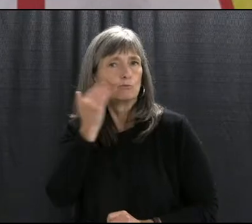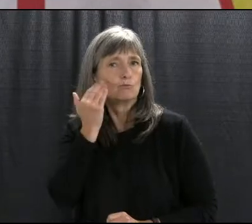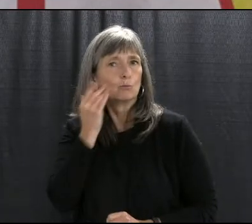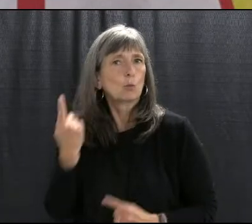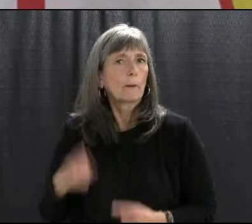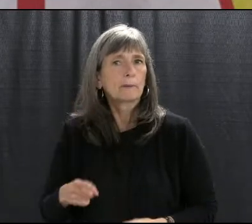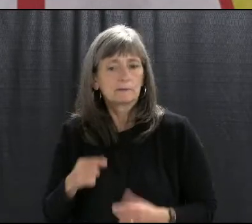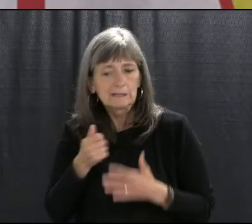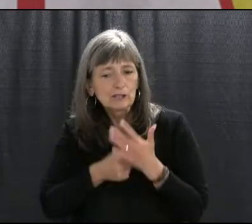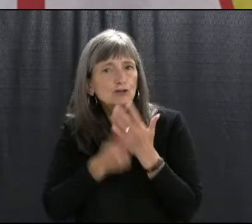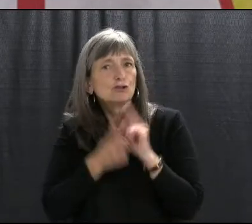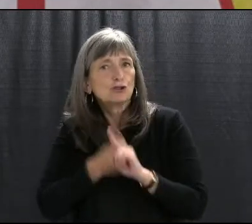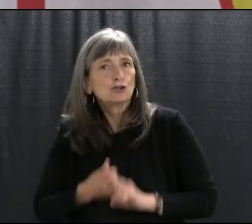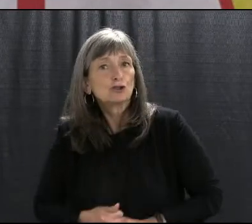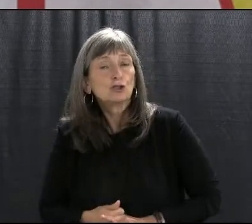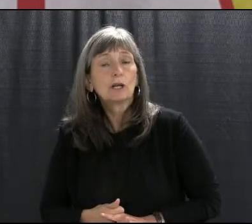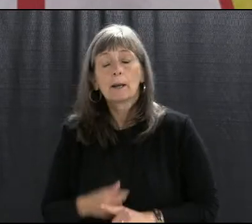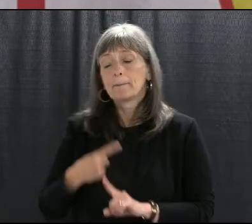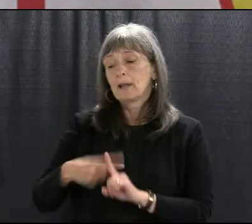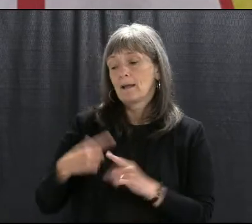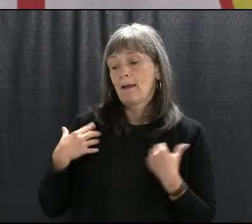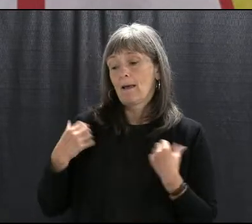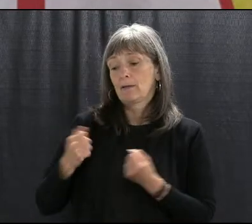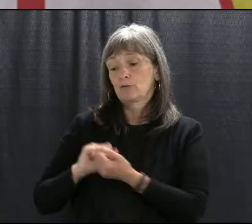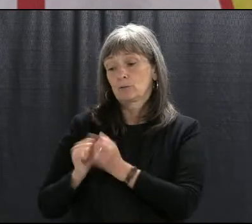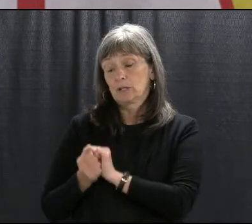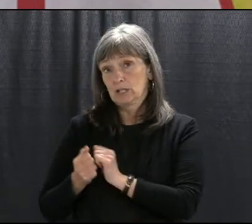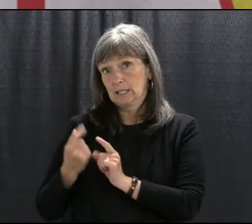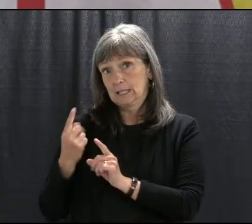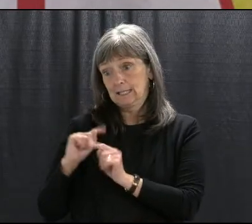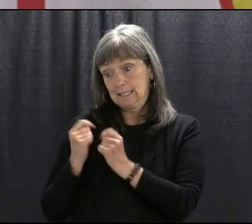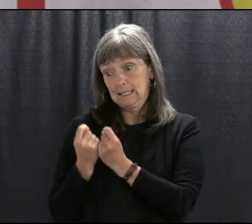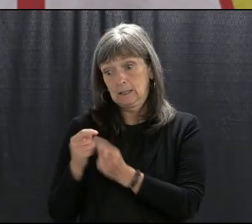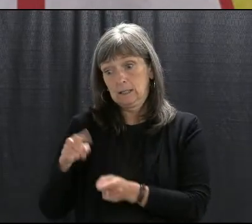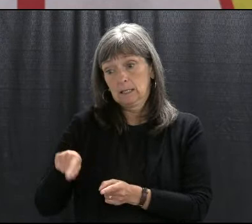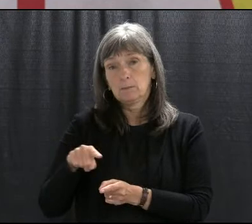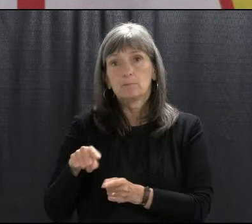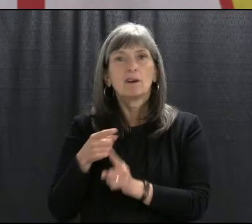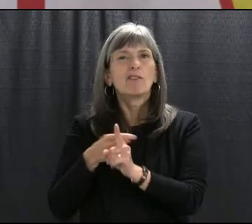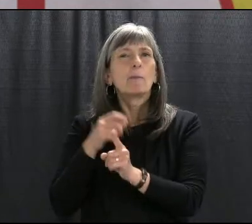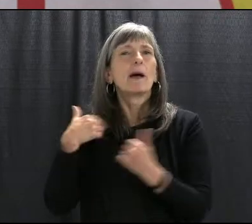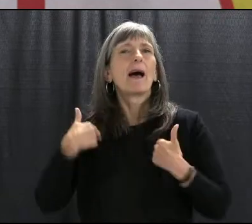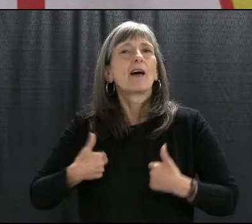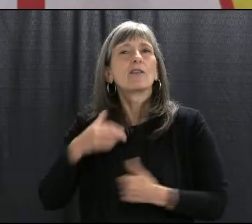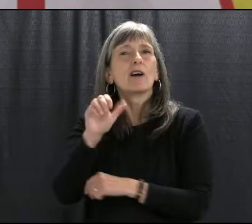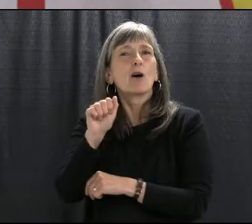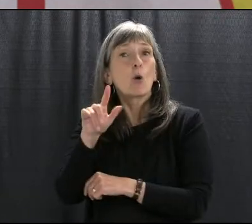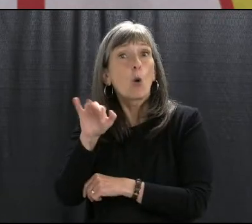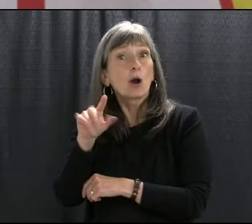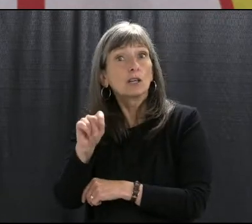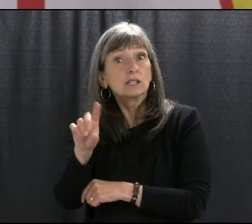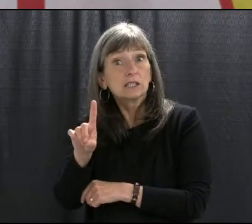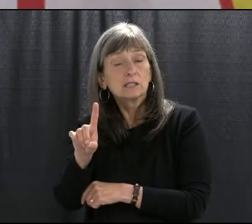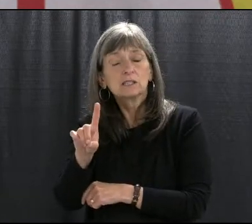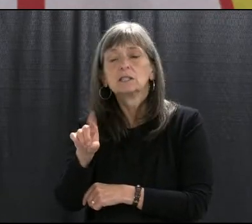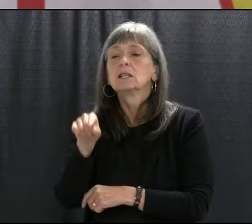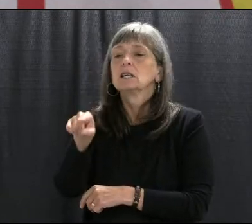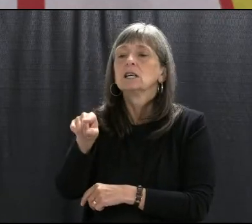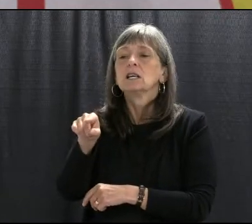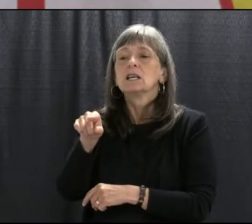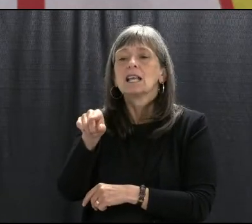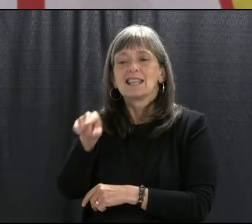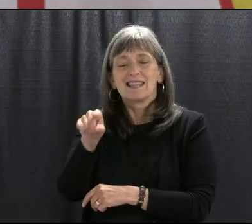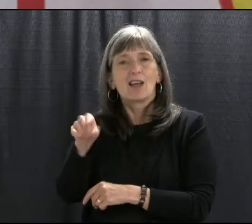team put in place as a result of the health accord will also have